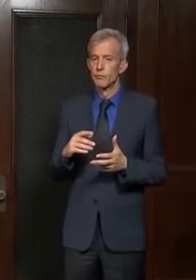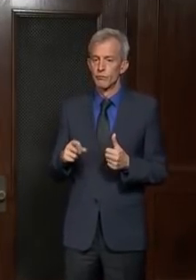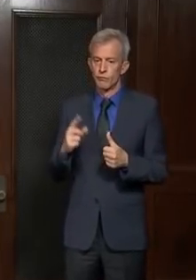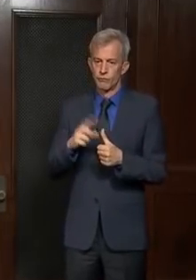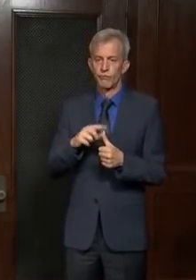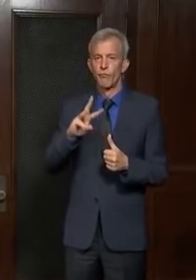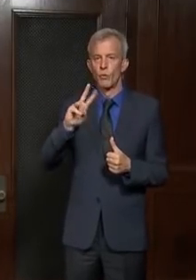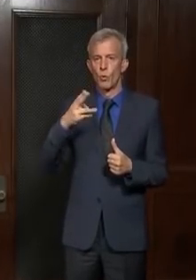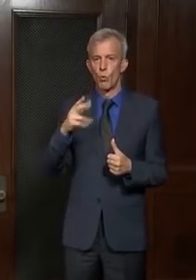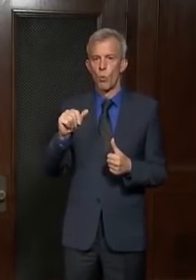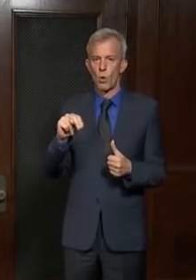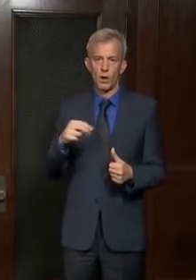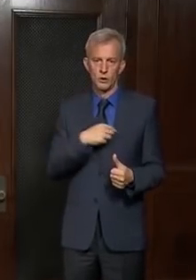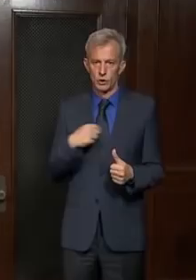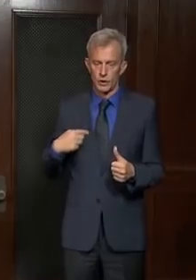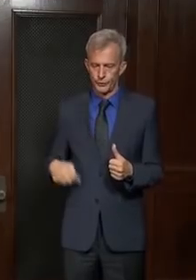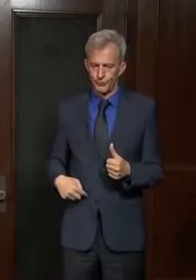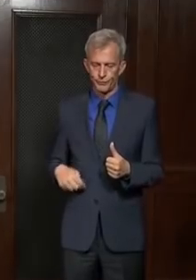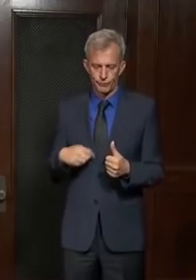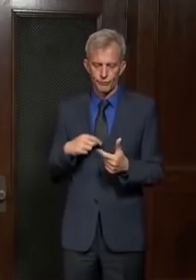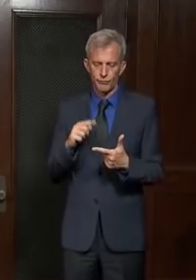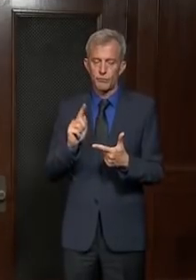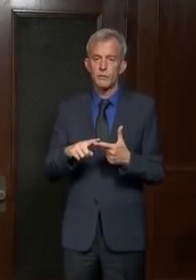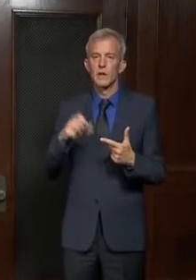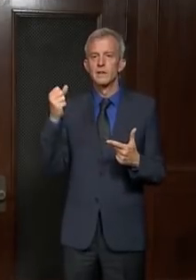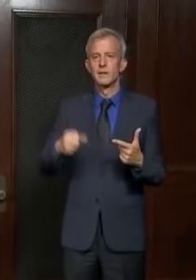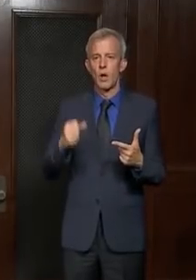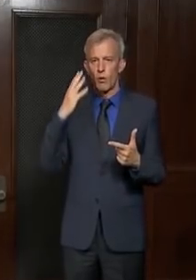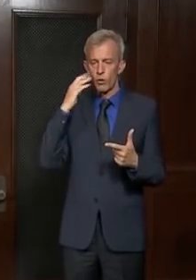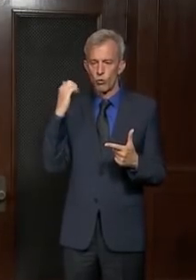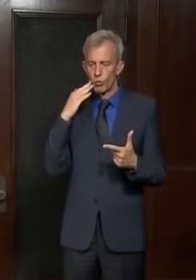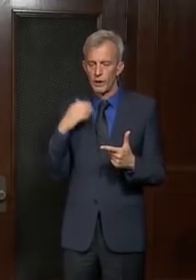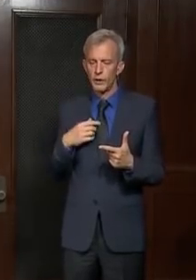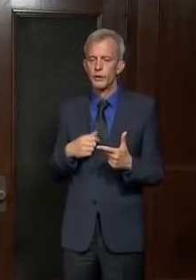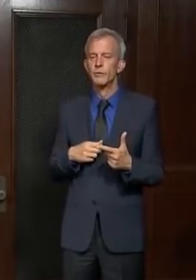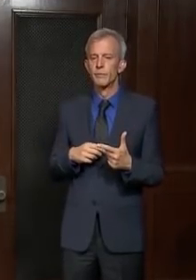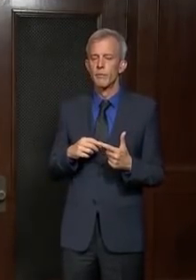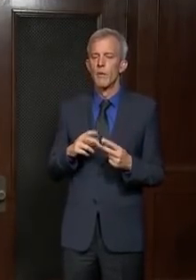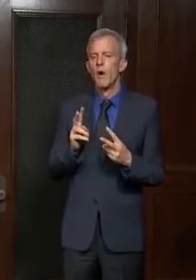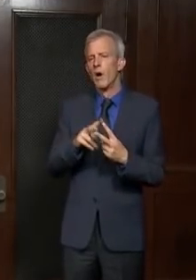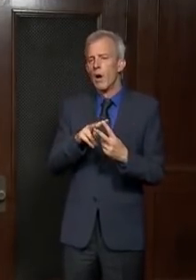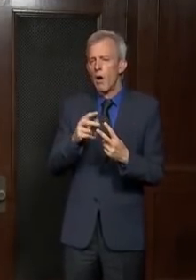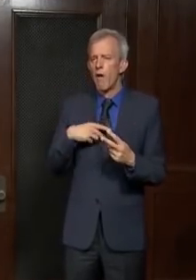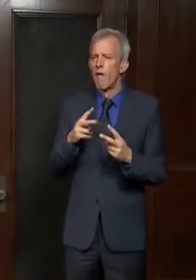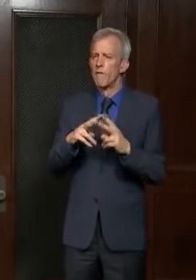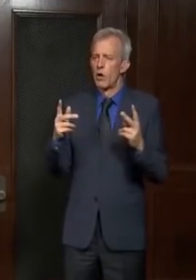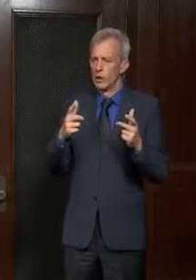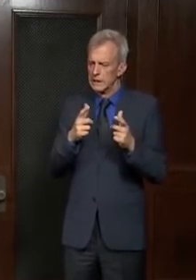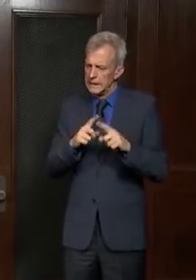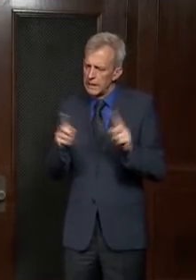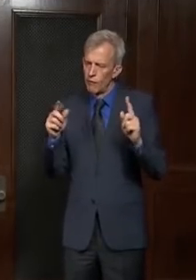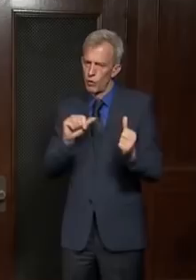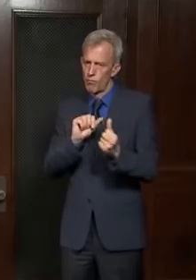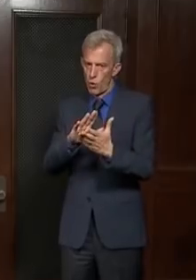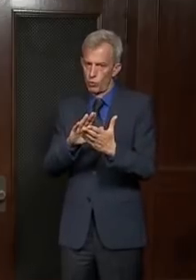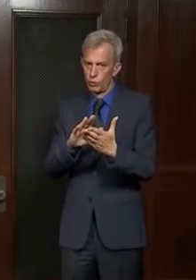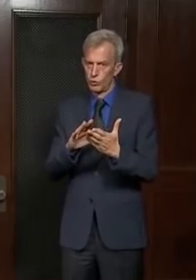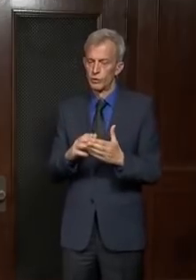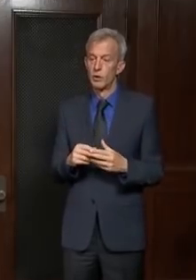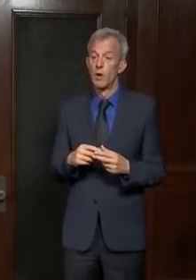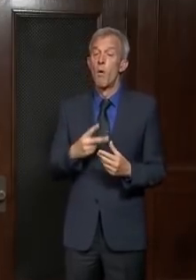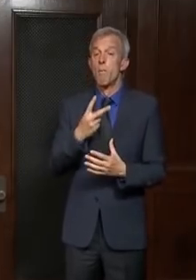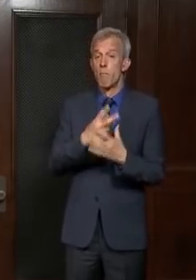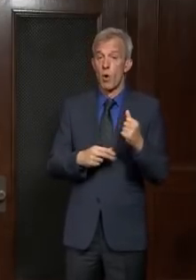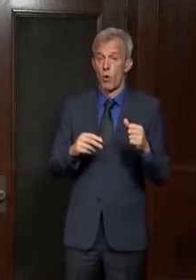started, in Wuhan, China, and also in South Korea, which have very different approaches and outcomes. Both places are dealing